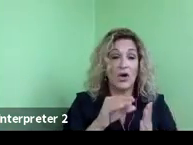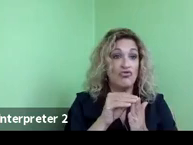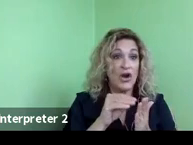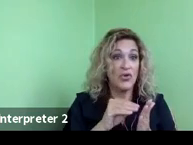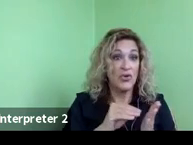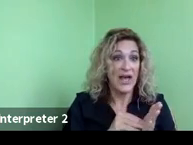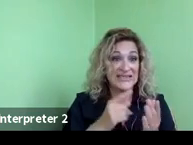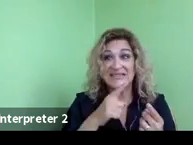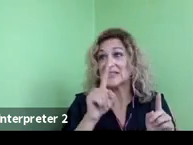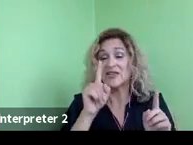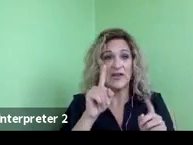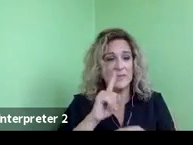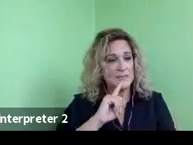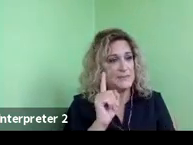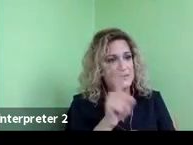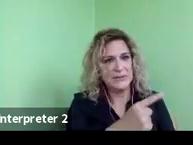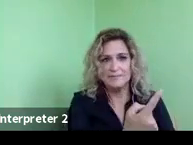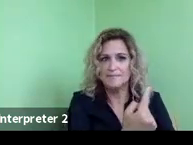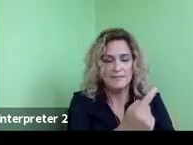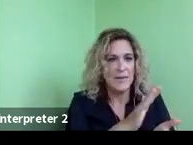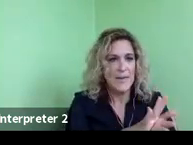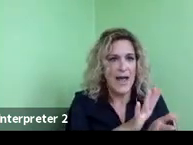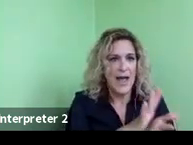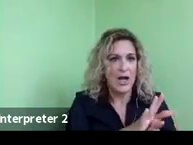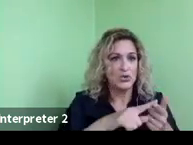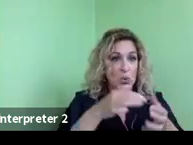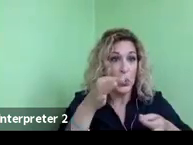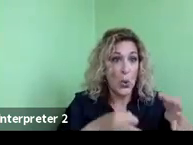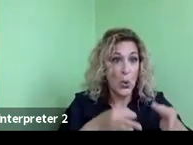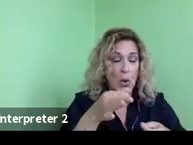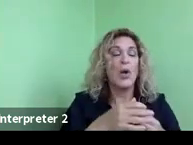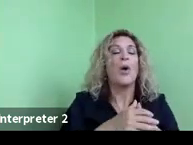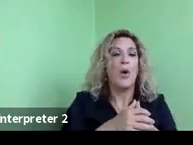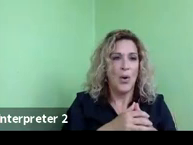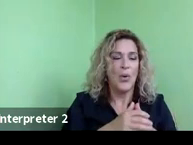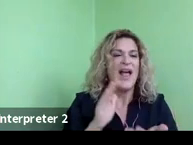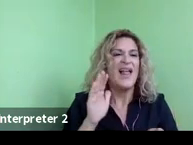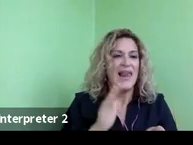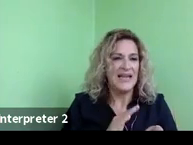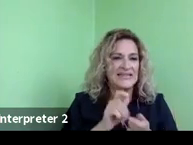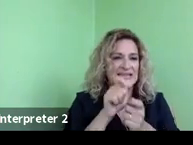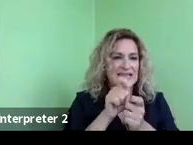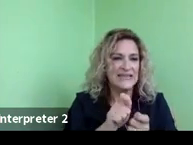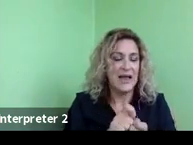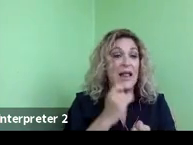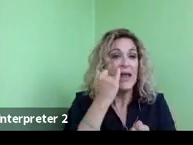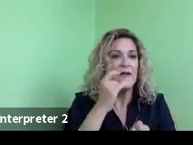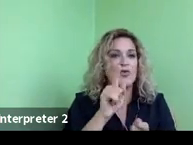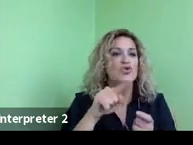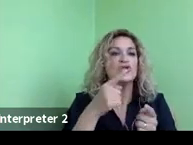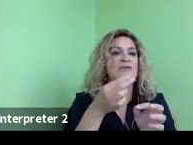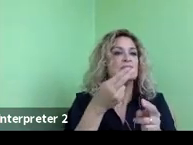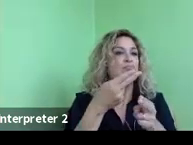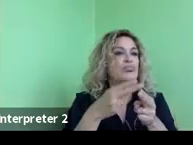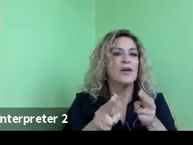was ordered by the court that you provide that record, there's so much less detail when you say provided court accompaniment. So it's really